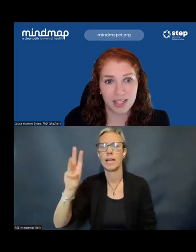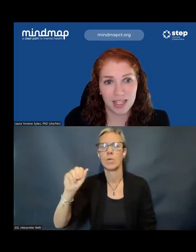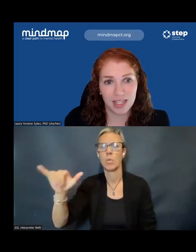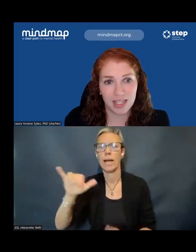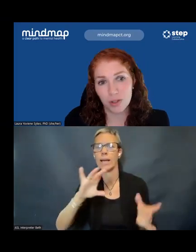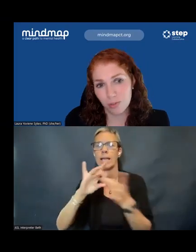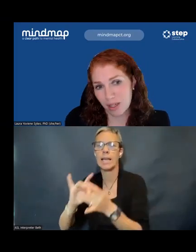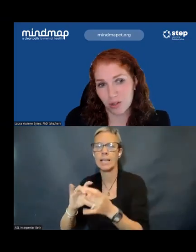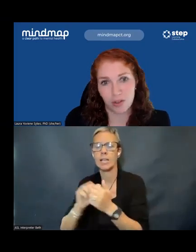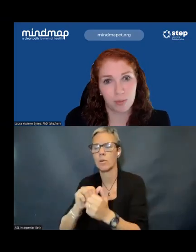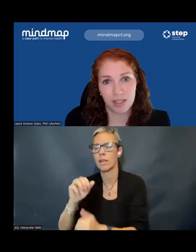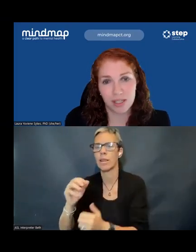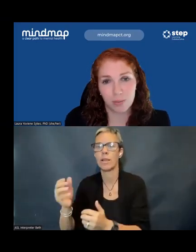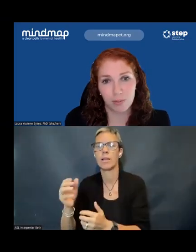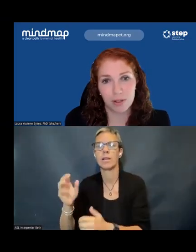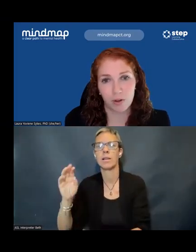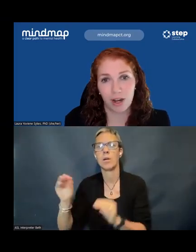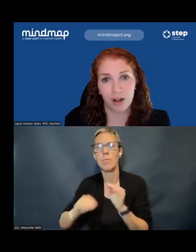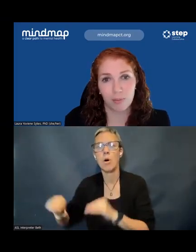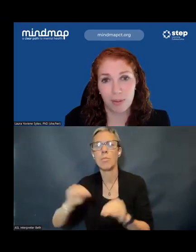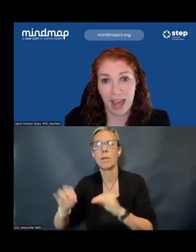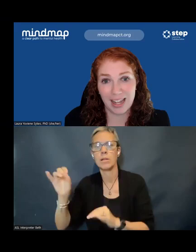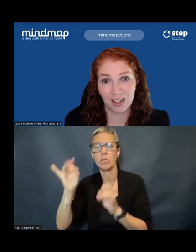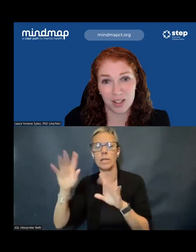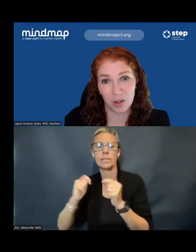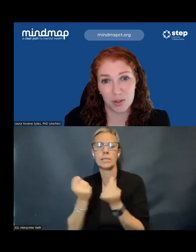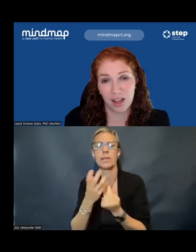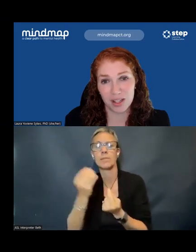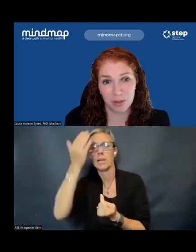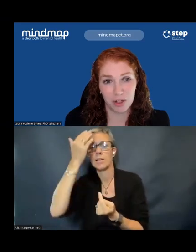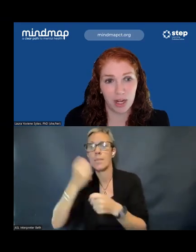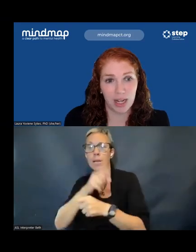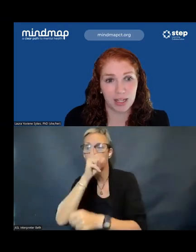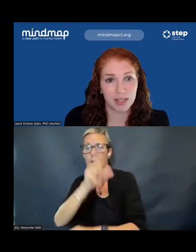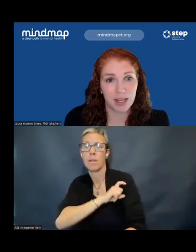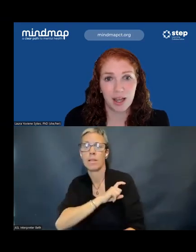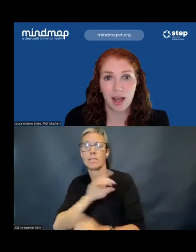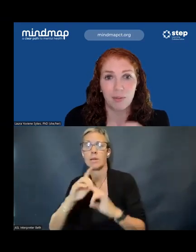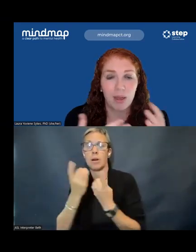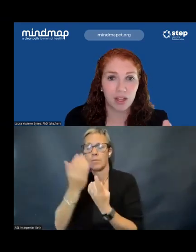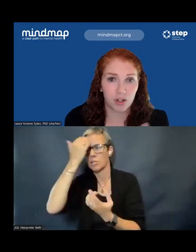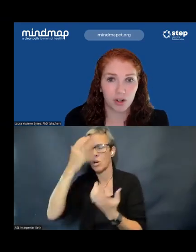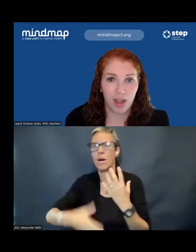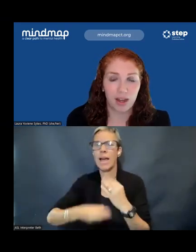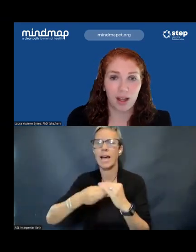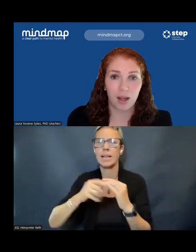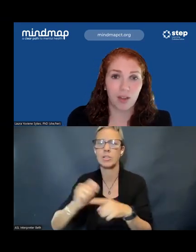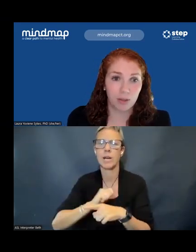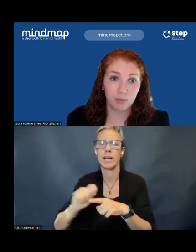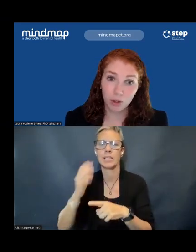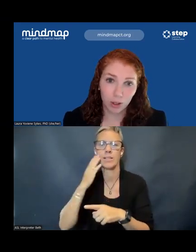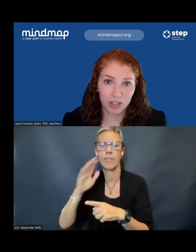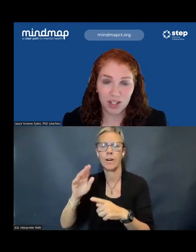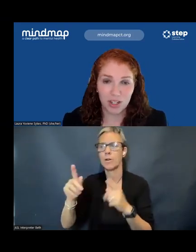crisis teams, also making sure that police departments are aware, maybe adding and consulting on some of the trainings, making sure that